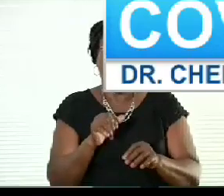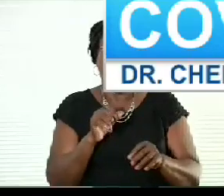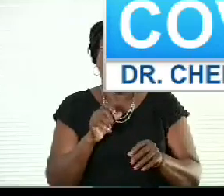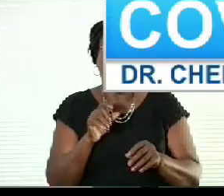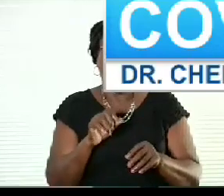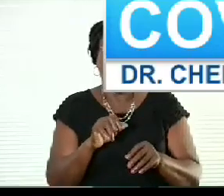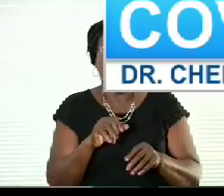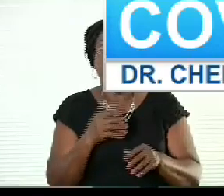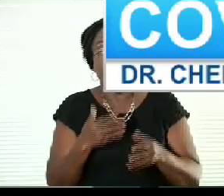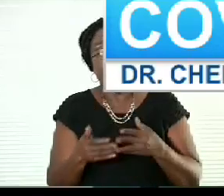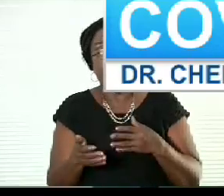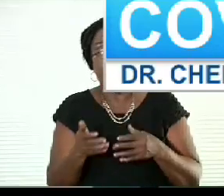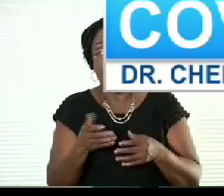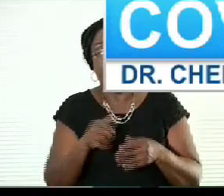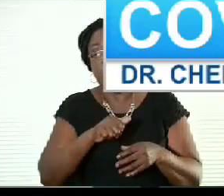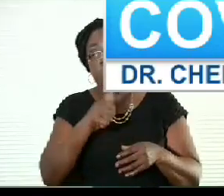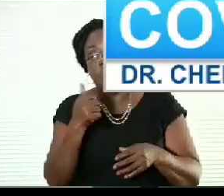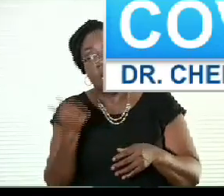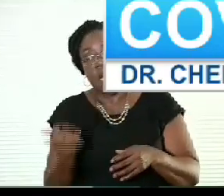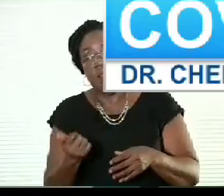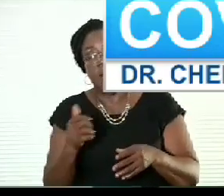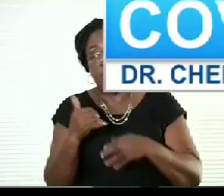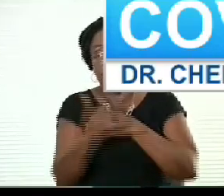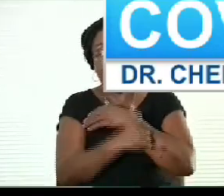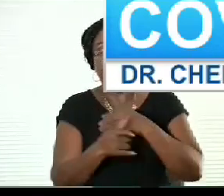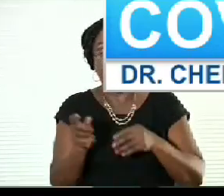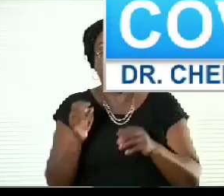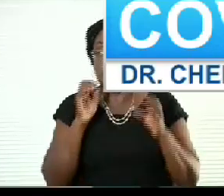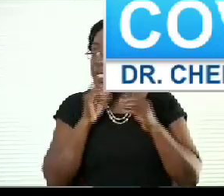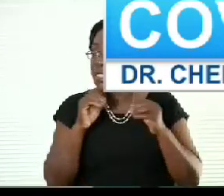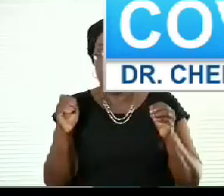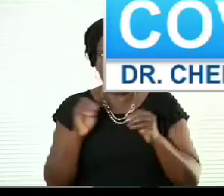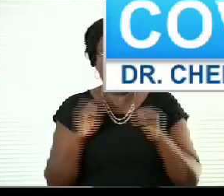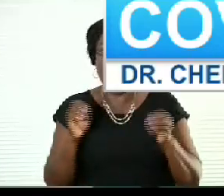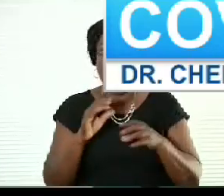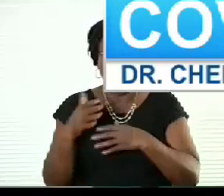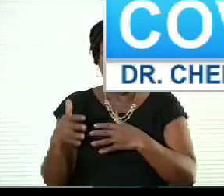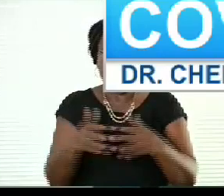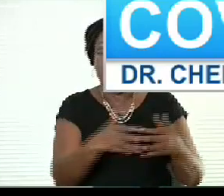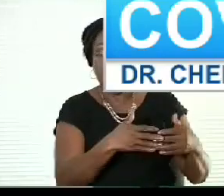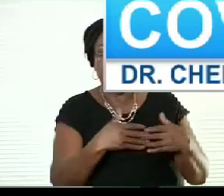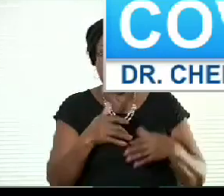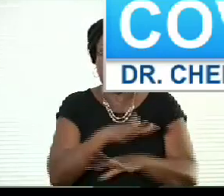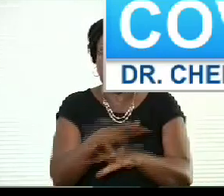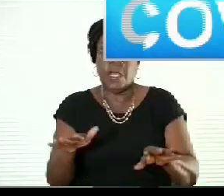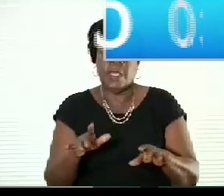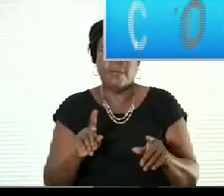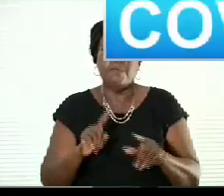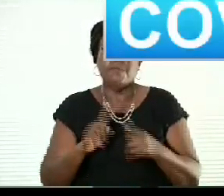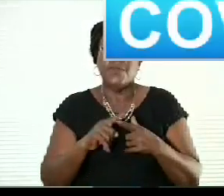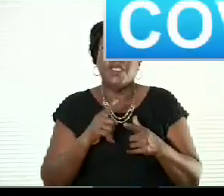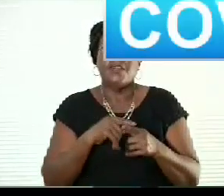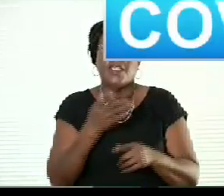that has minimal to low or no community spread, then those particular travelers receive a different